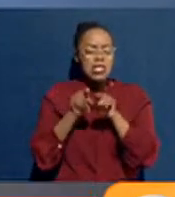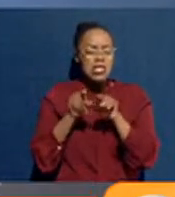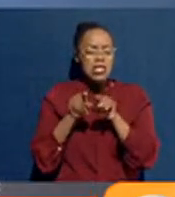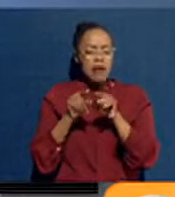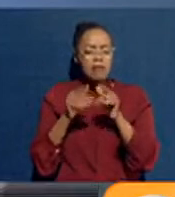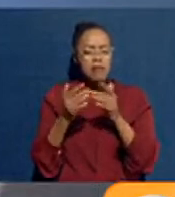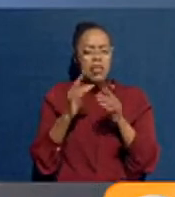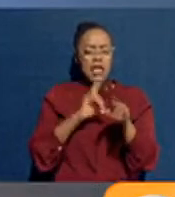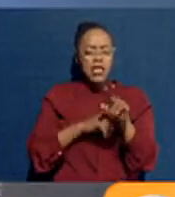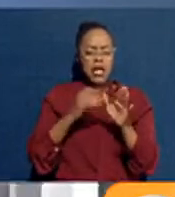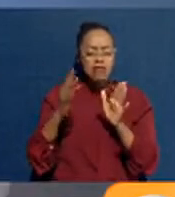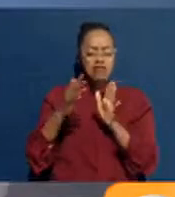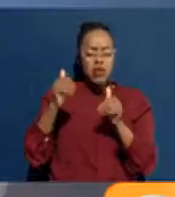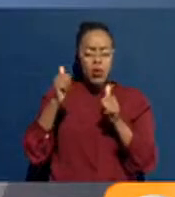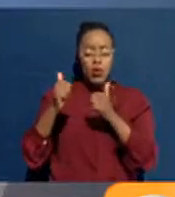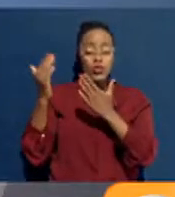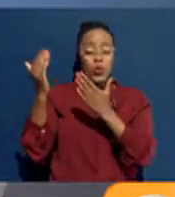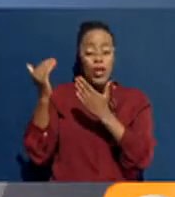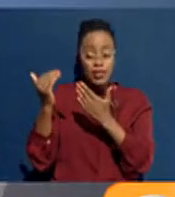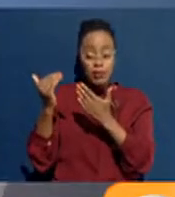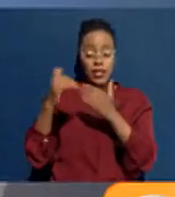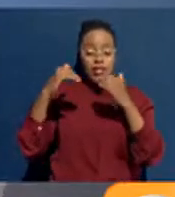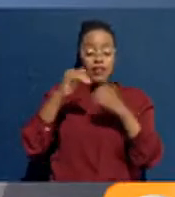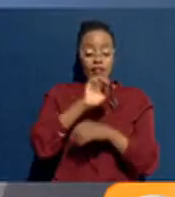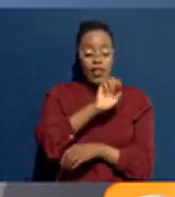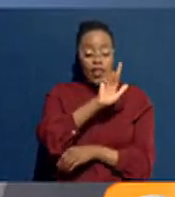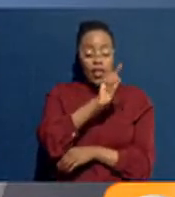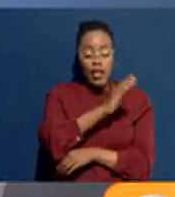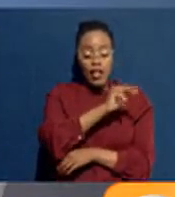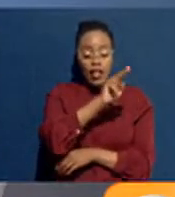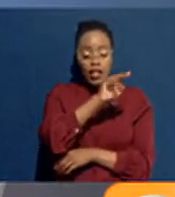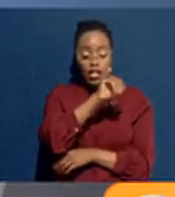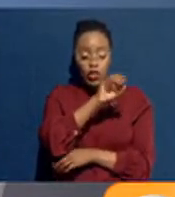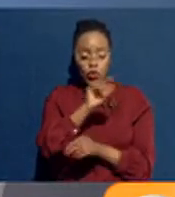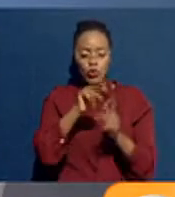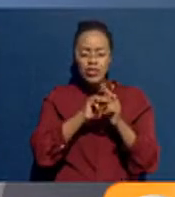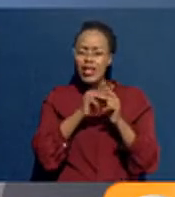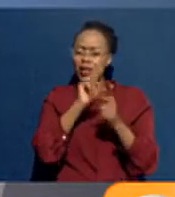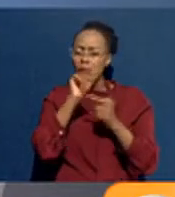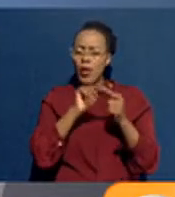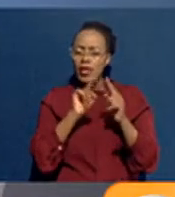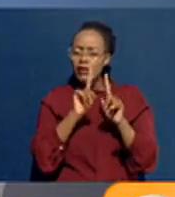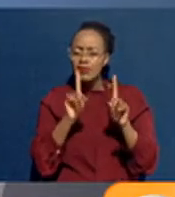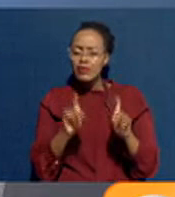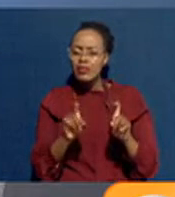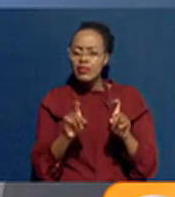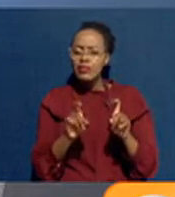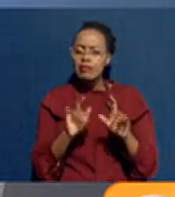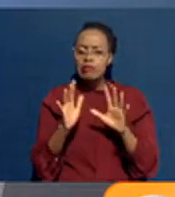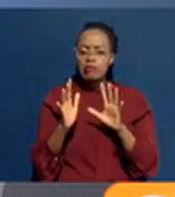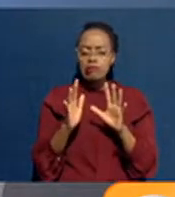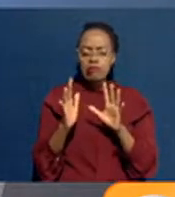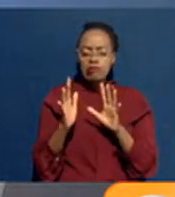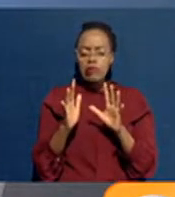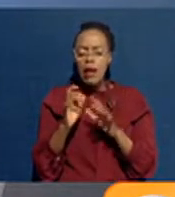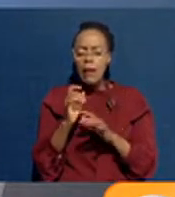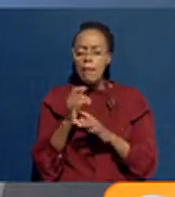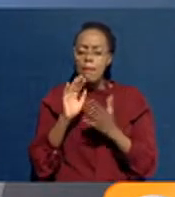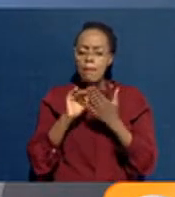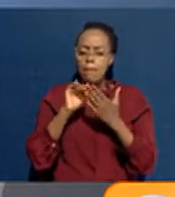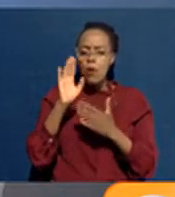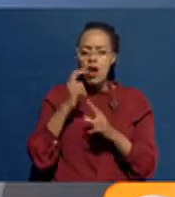the period where we expect the El Nino to set in. And when is this? That is mainly